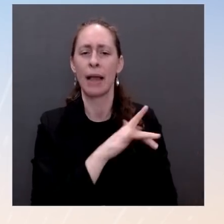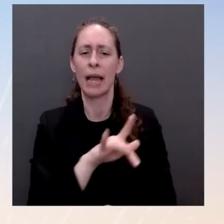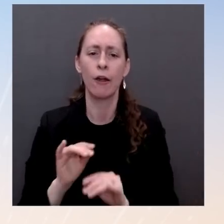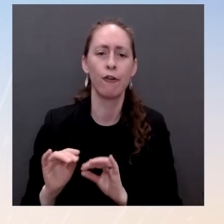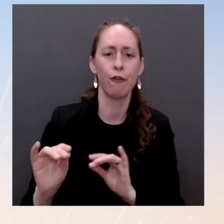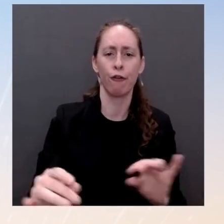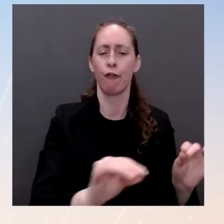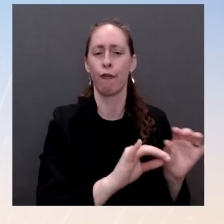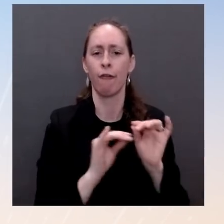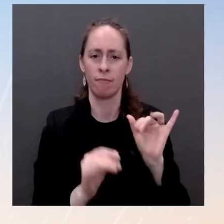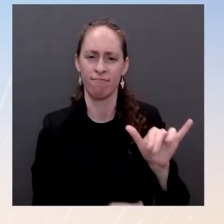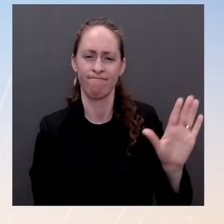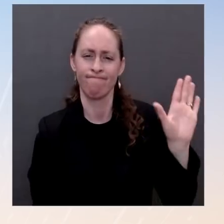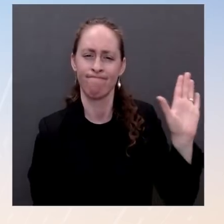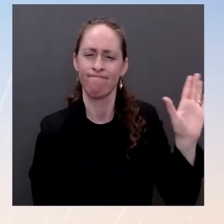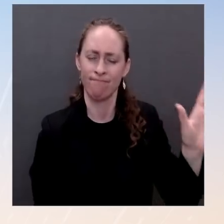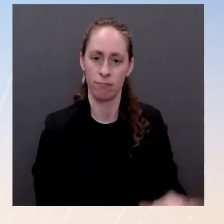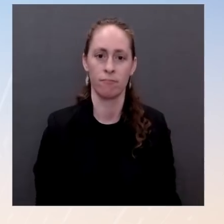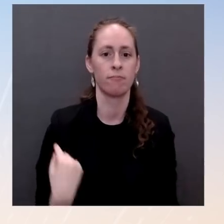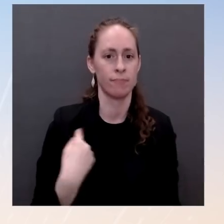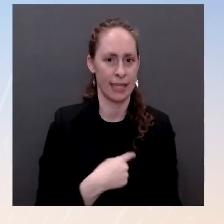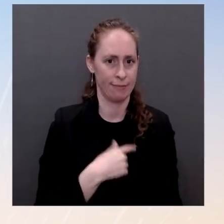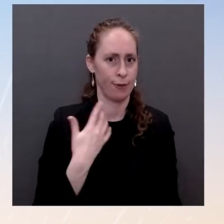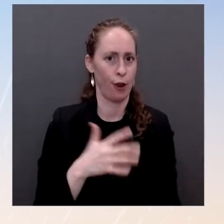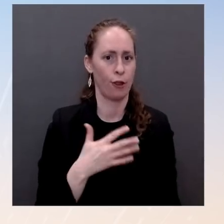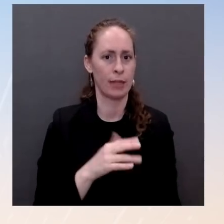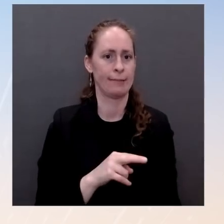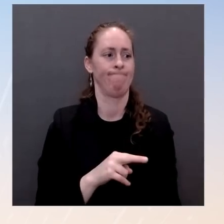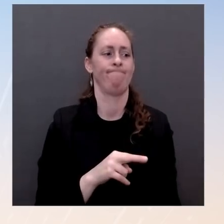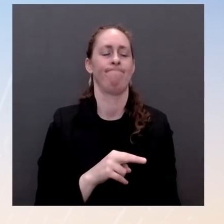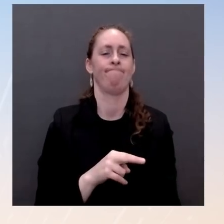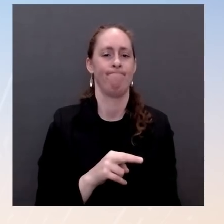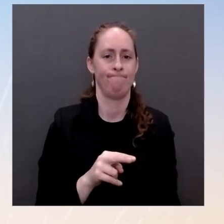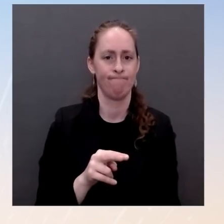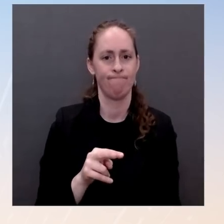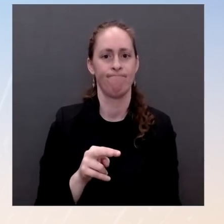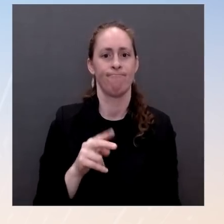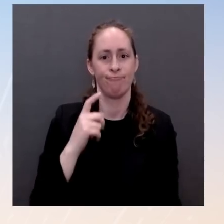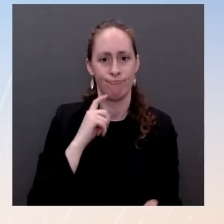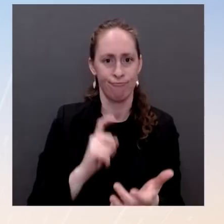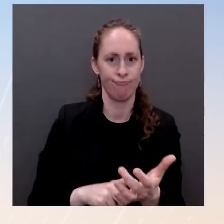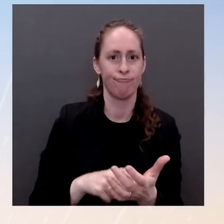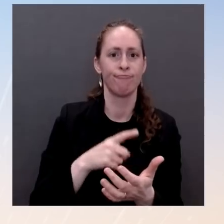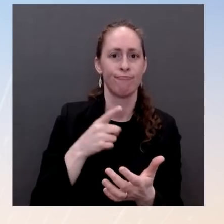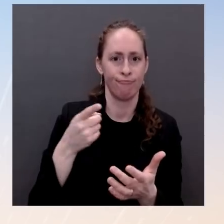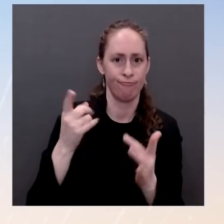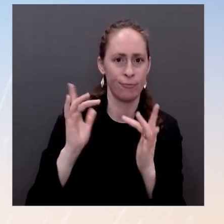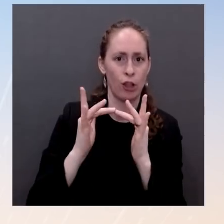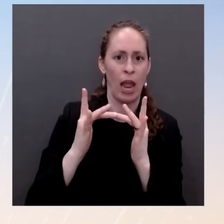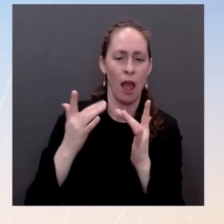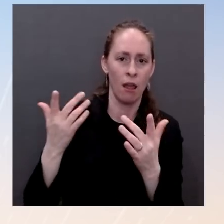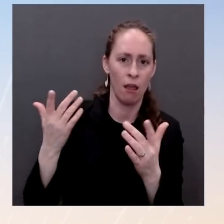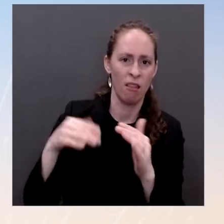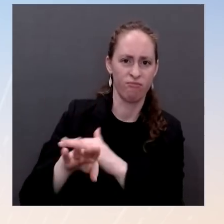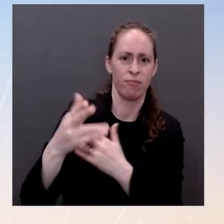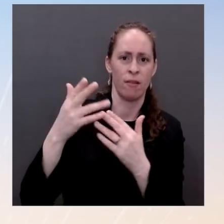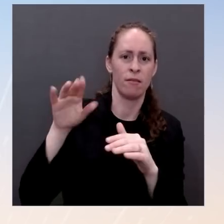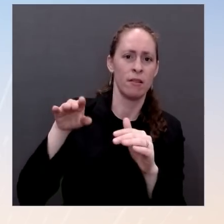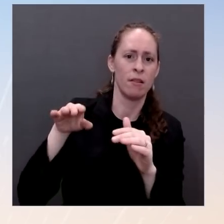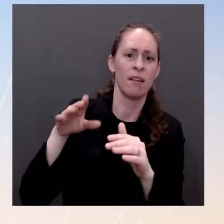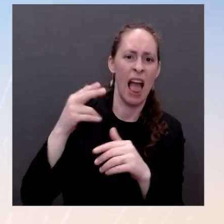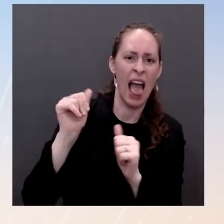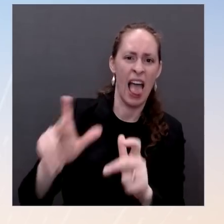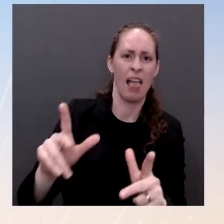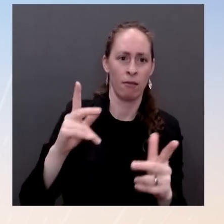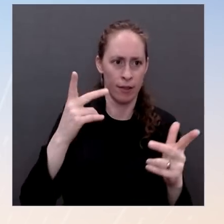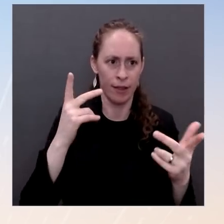either those living in countries or the countries themselves. And so that is something, I don't have any new threat or new warning to pose today, but that is